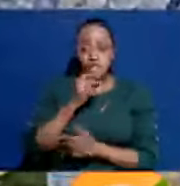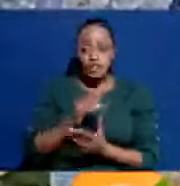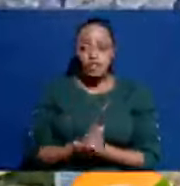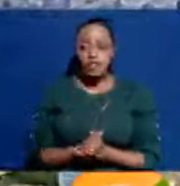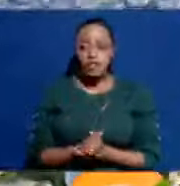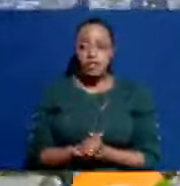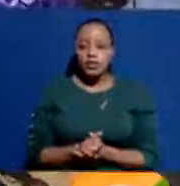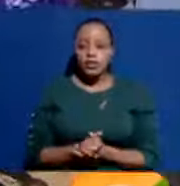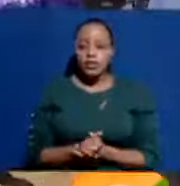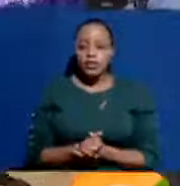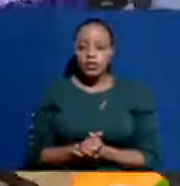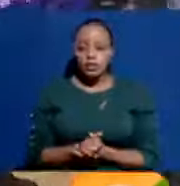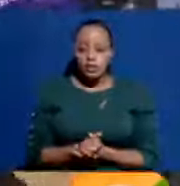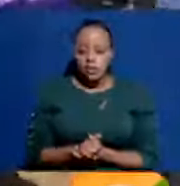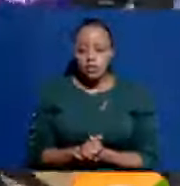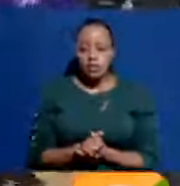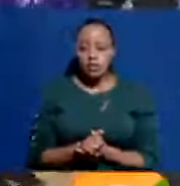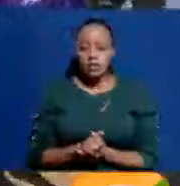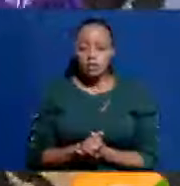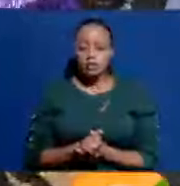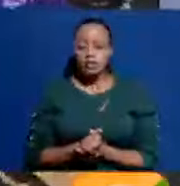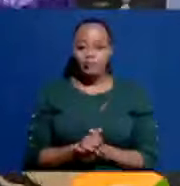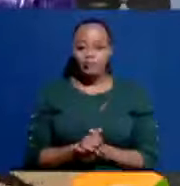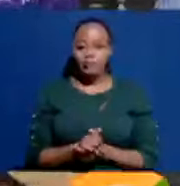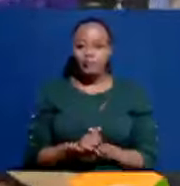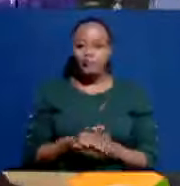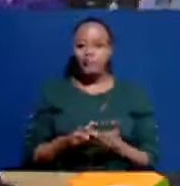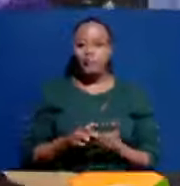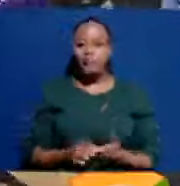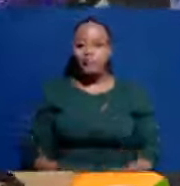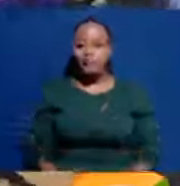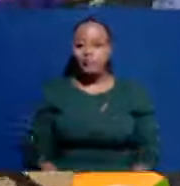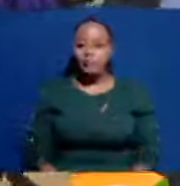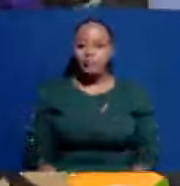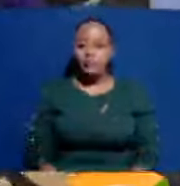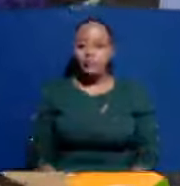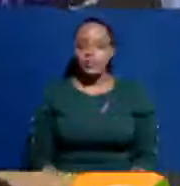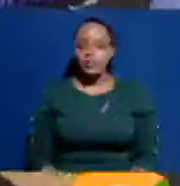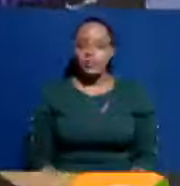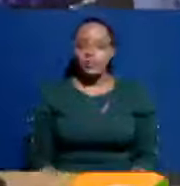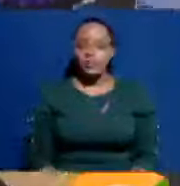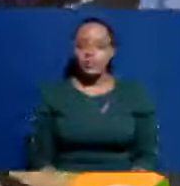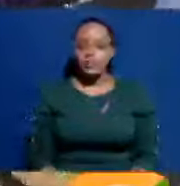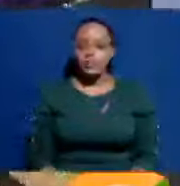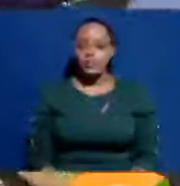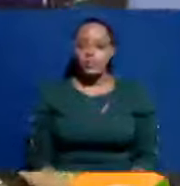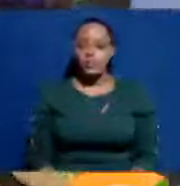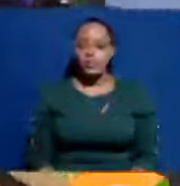Seth Olale, Citizen TV.